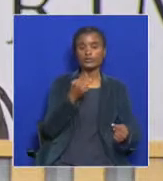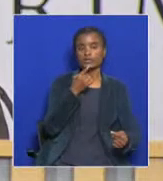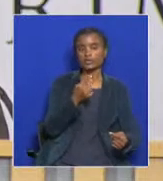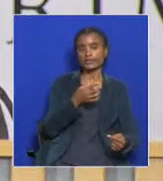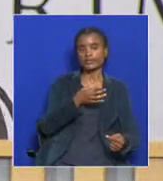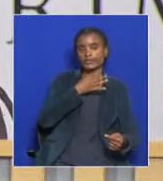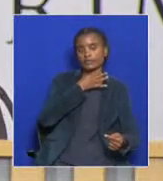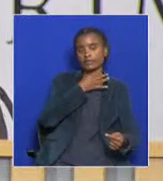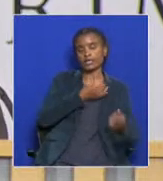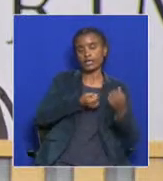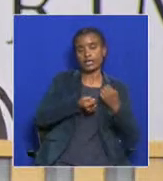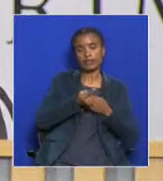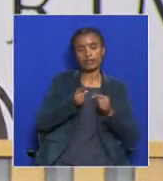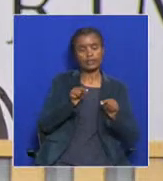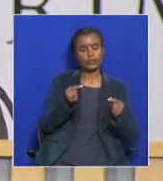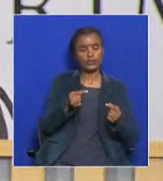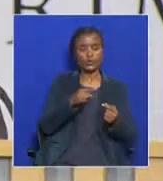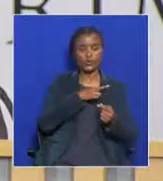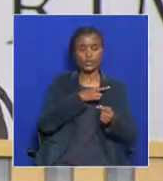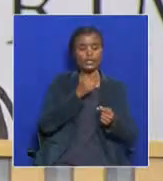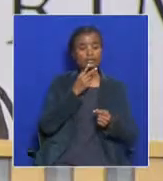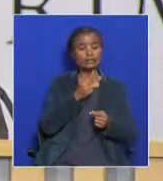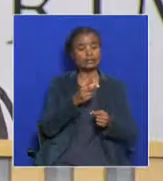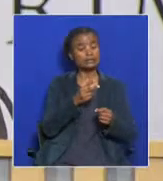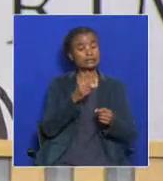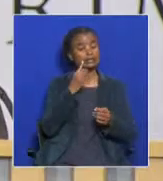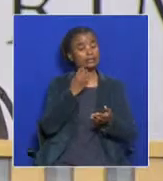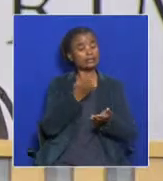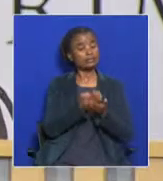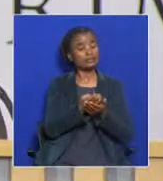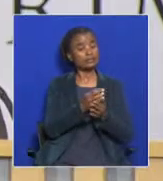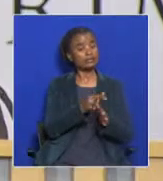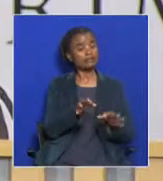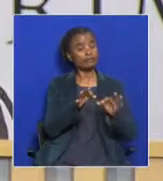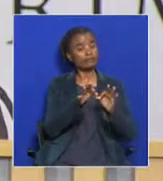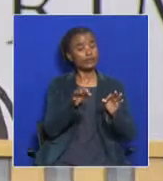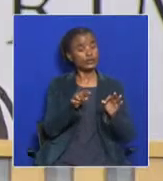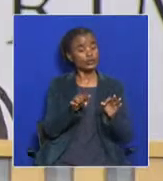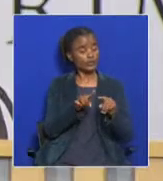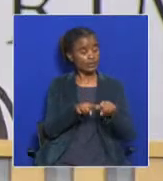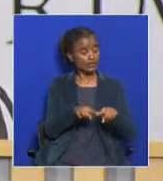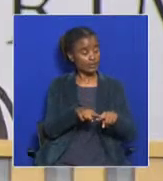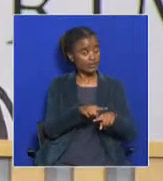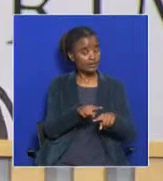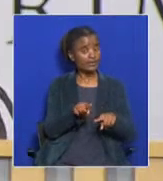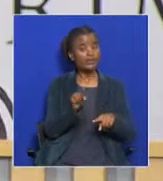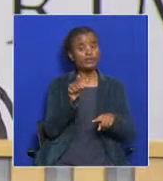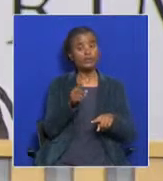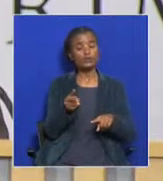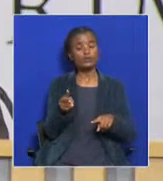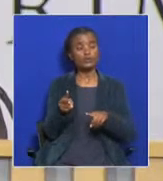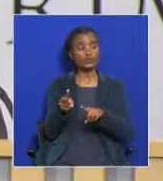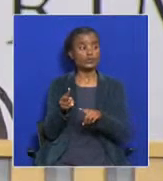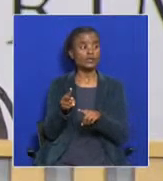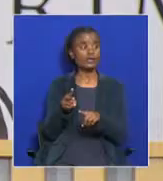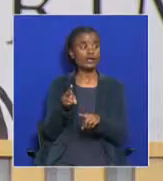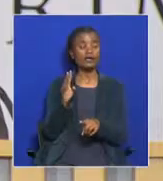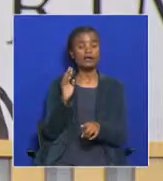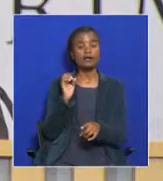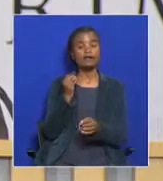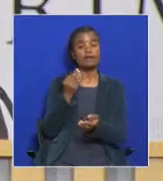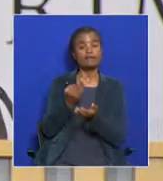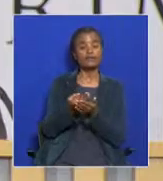on the value of those exhibits, and more especially, Chair, like I say, compounded by the fact that we didn't have enough exhibit